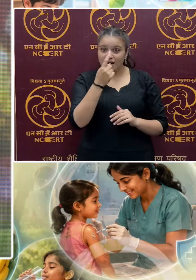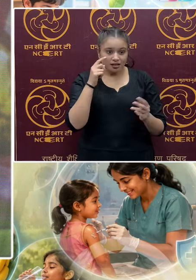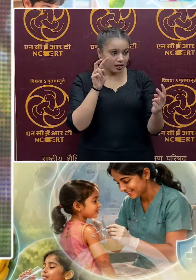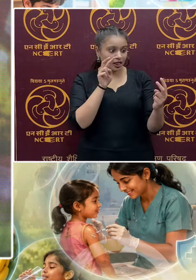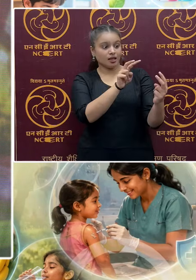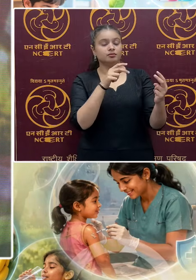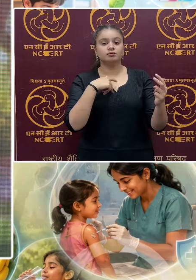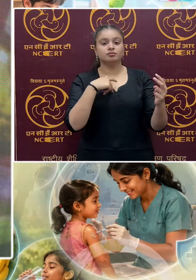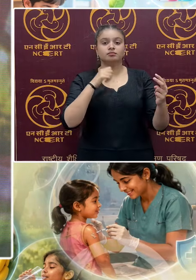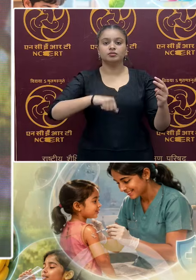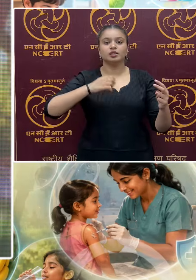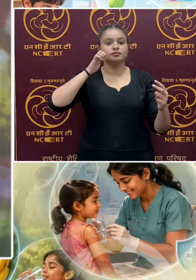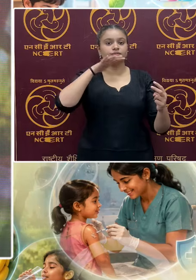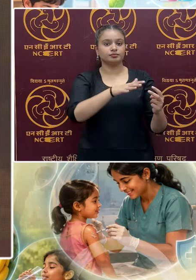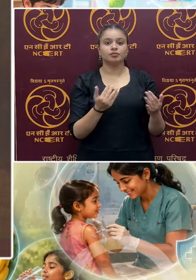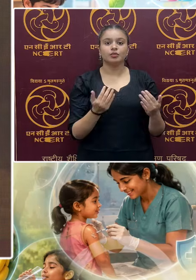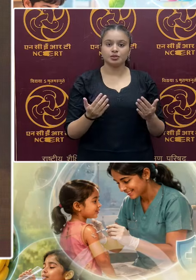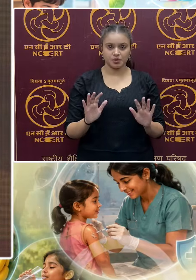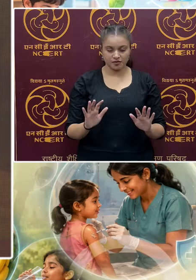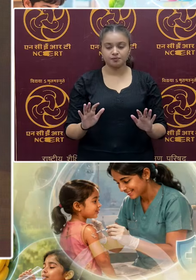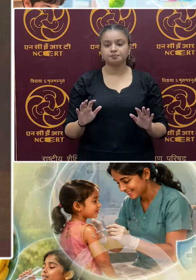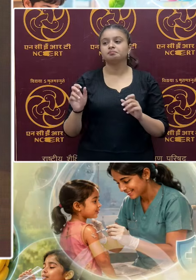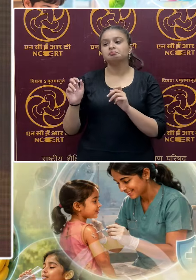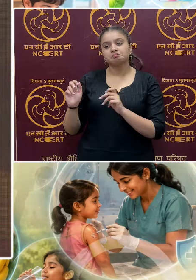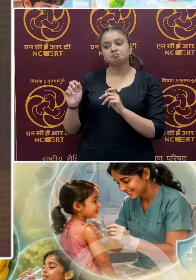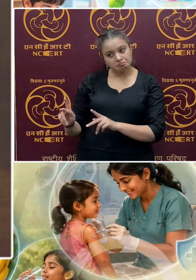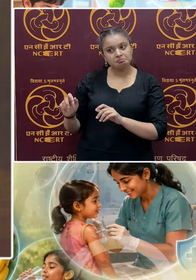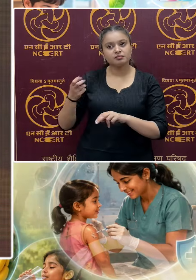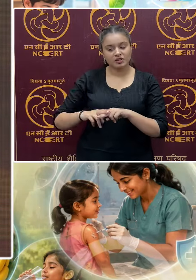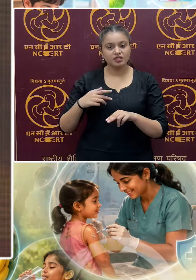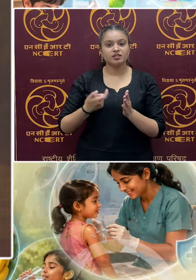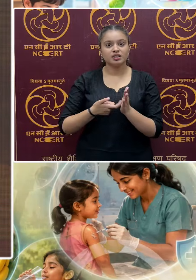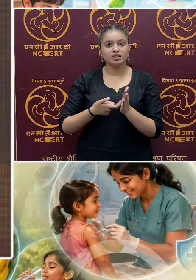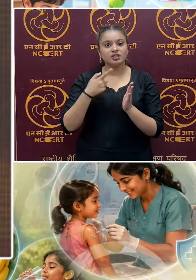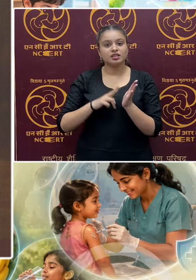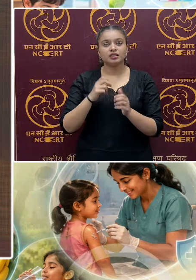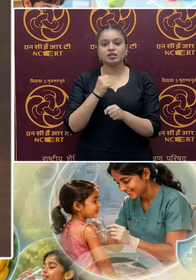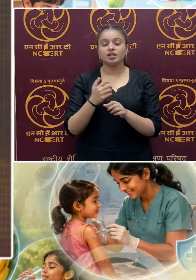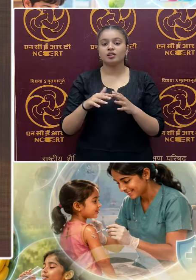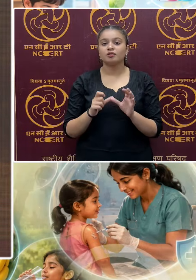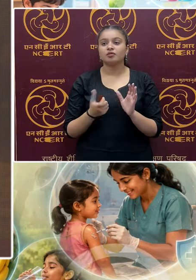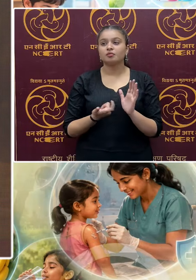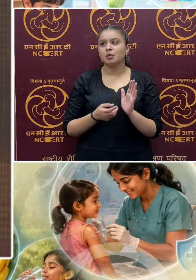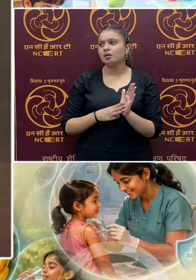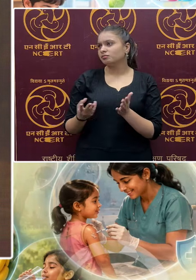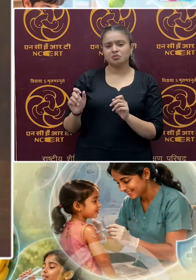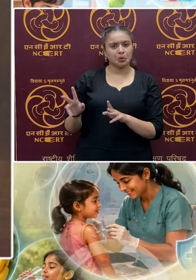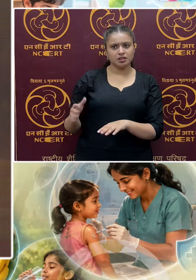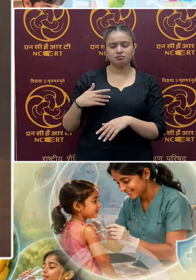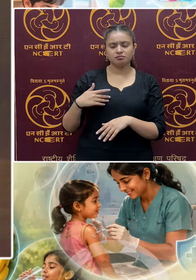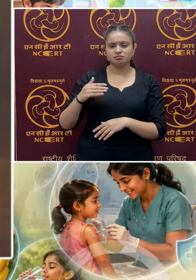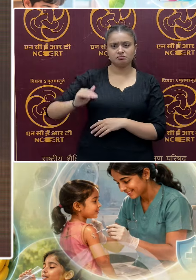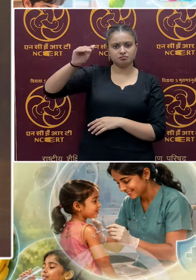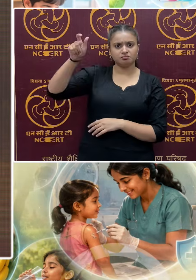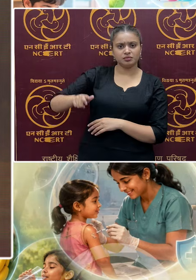main communicable eye problem. Okay, and if we talk about ringworm, and let's say an adult person